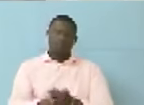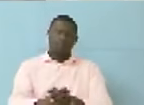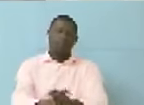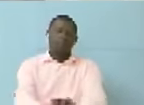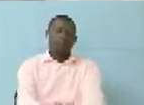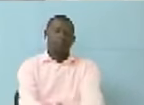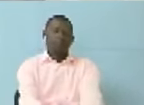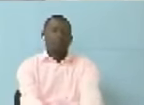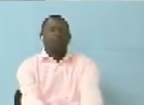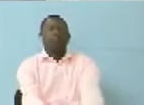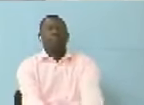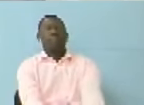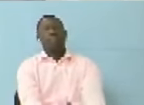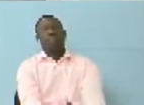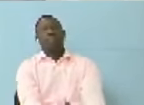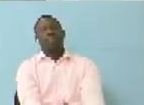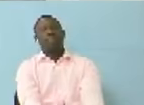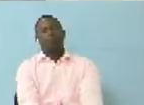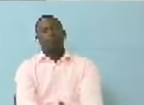you know,